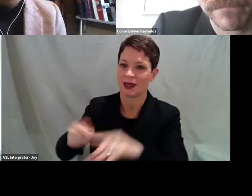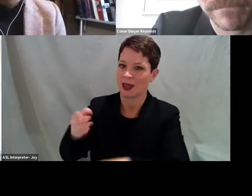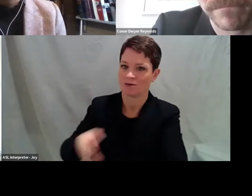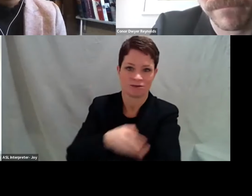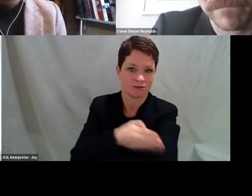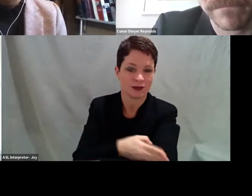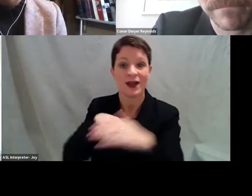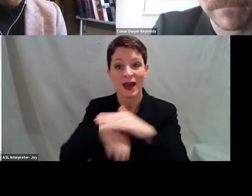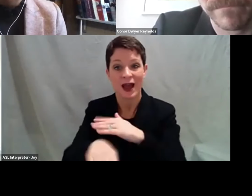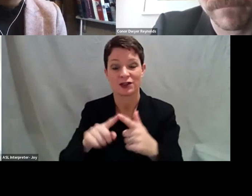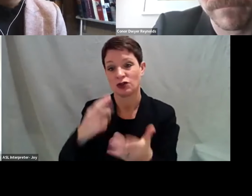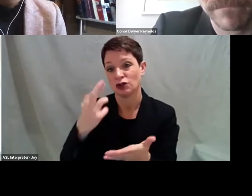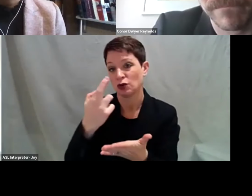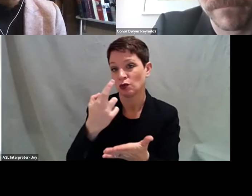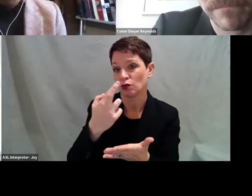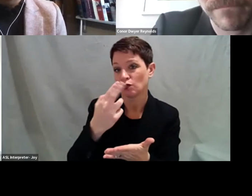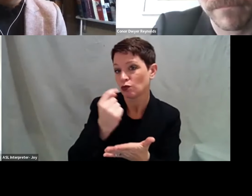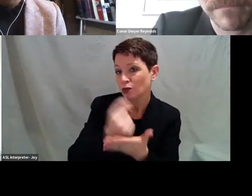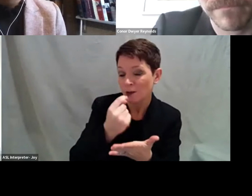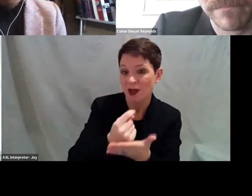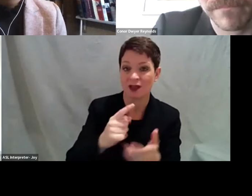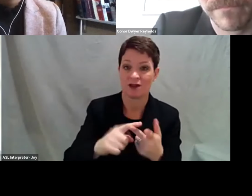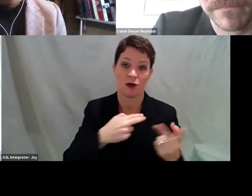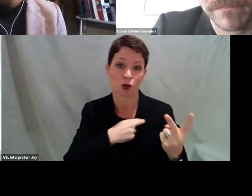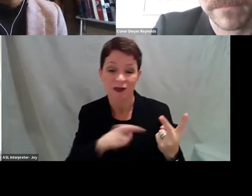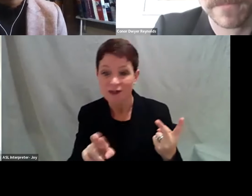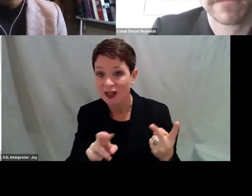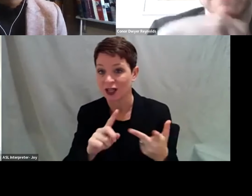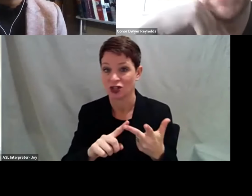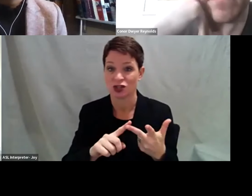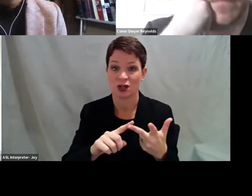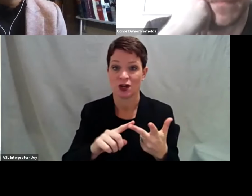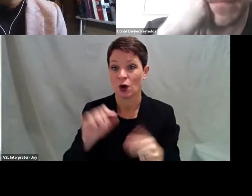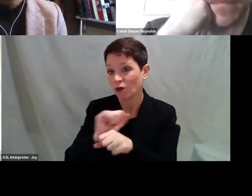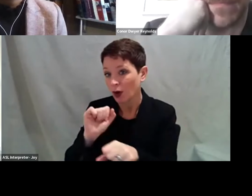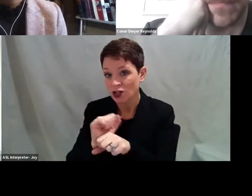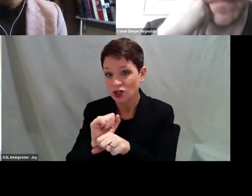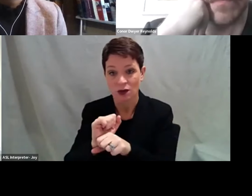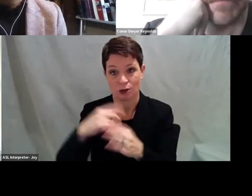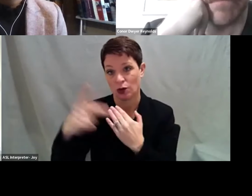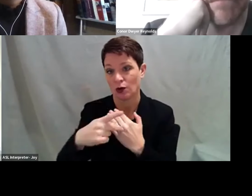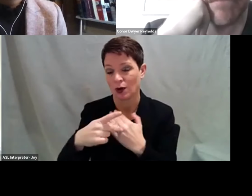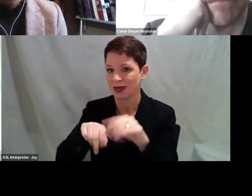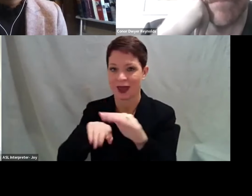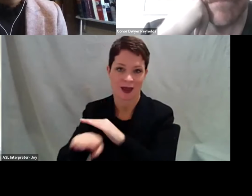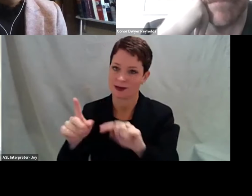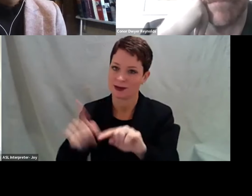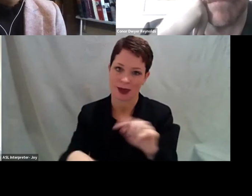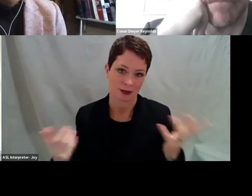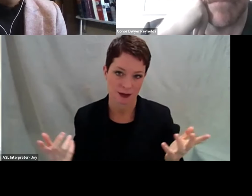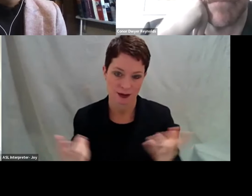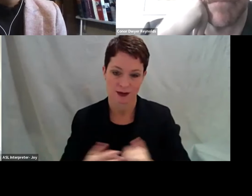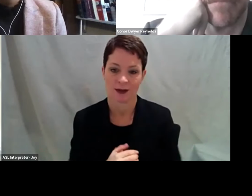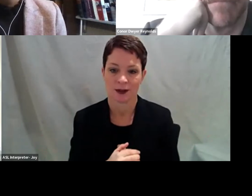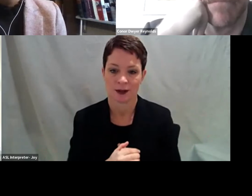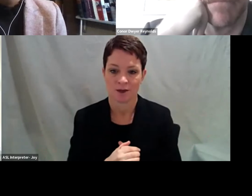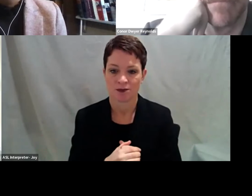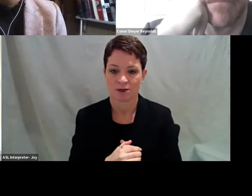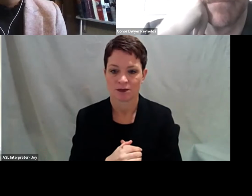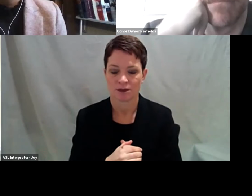access to rehabilitative, religious, or vocational programs. That is to say